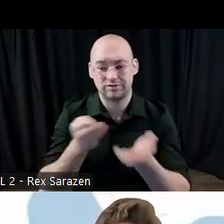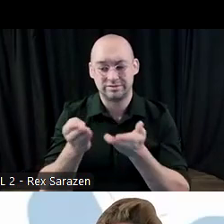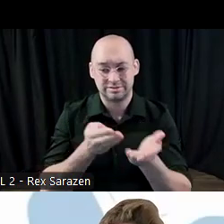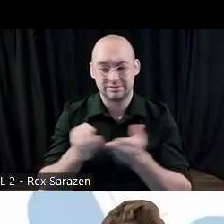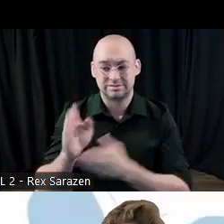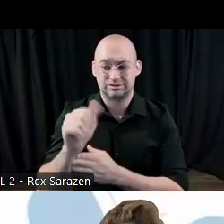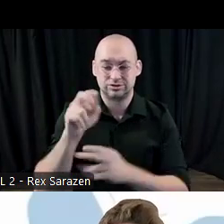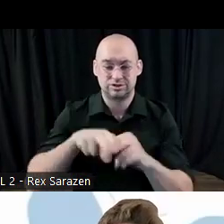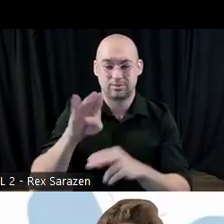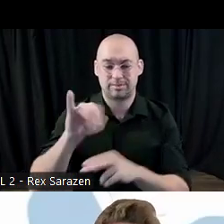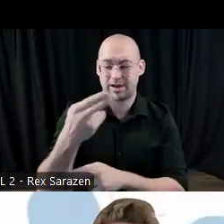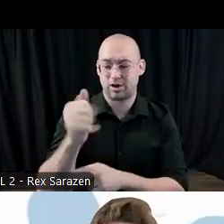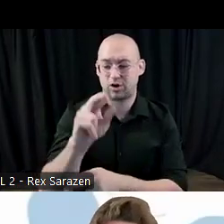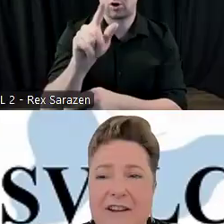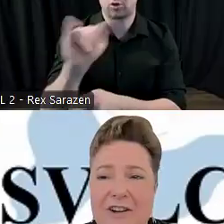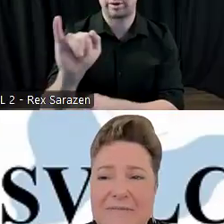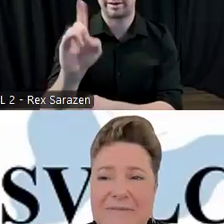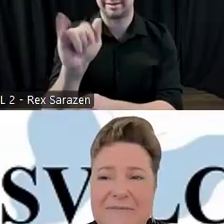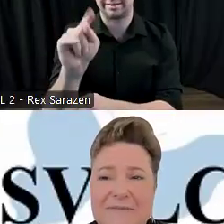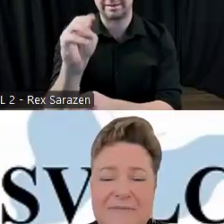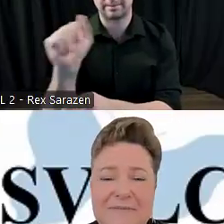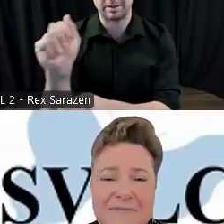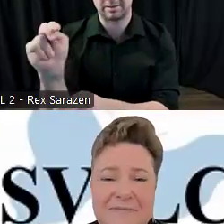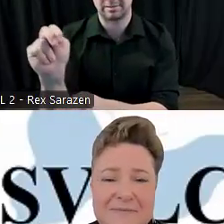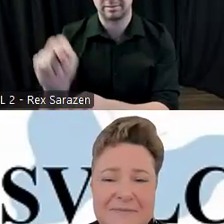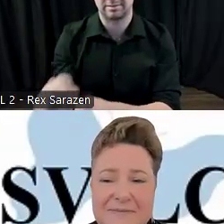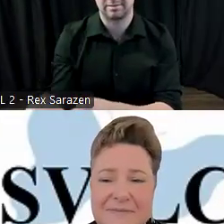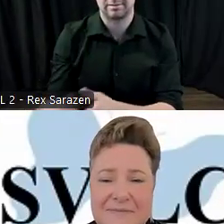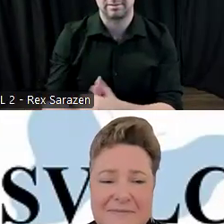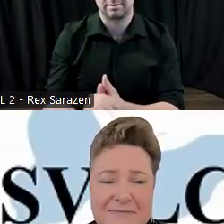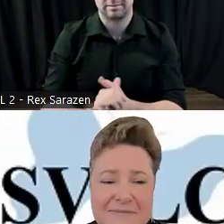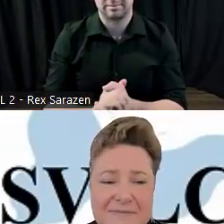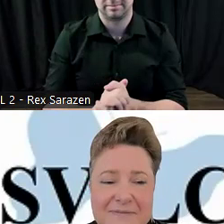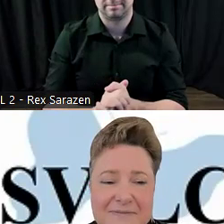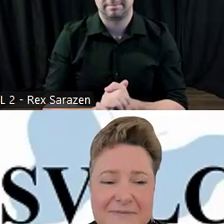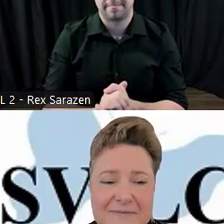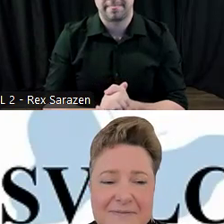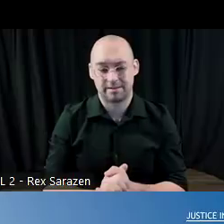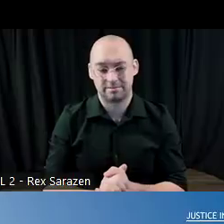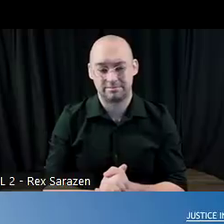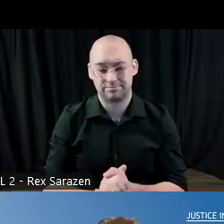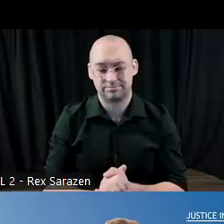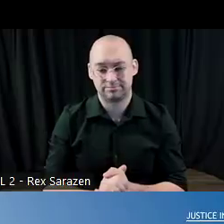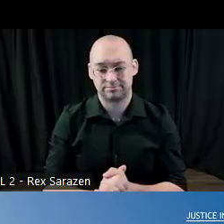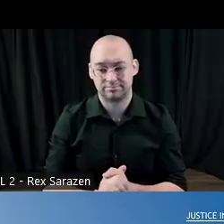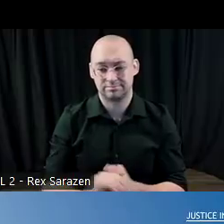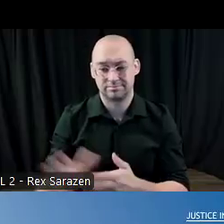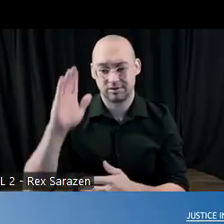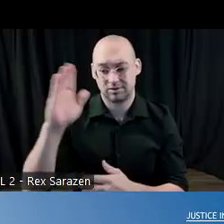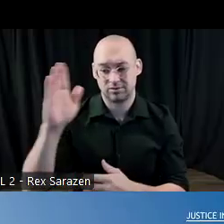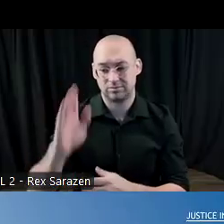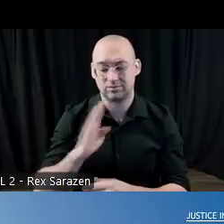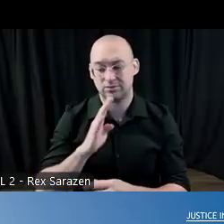Dickman. Next slide, please, and welcome back, Hagar. Thank you. I'm going to actually turn it